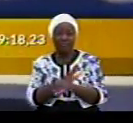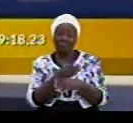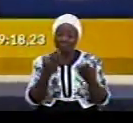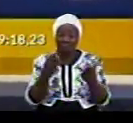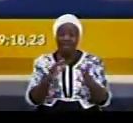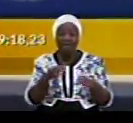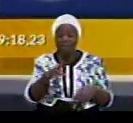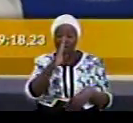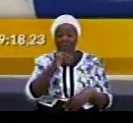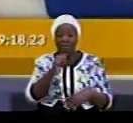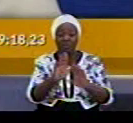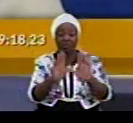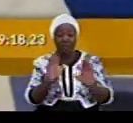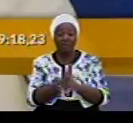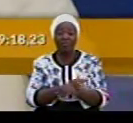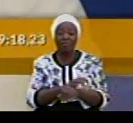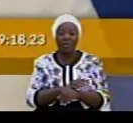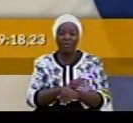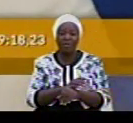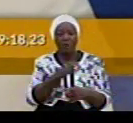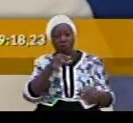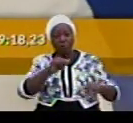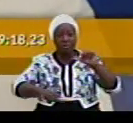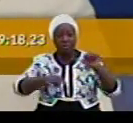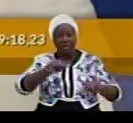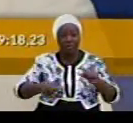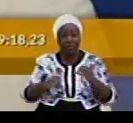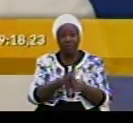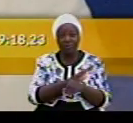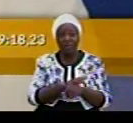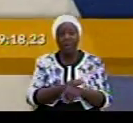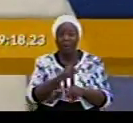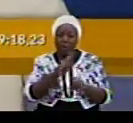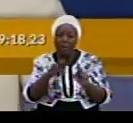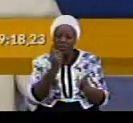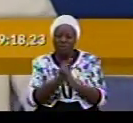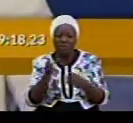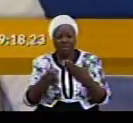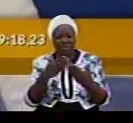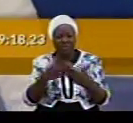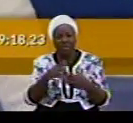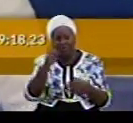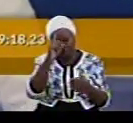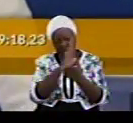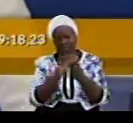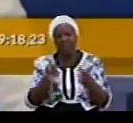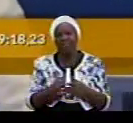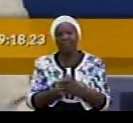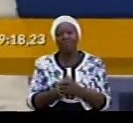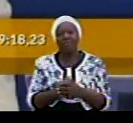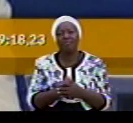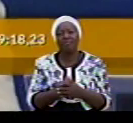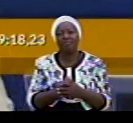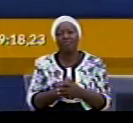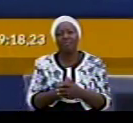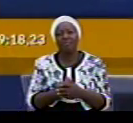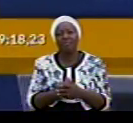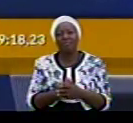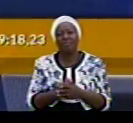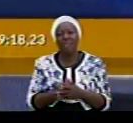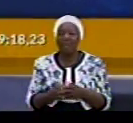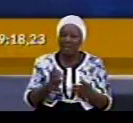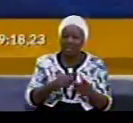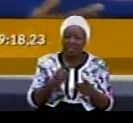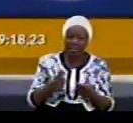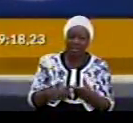man told Jesus, he said, if you can do anything, please help us. Sometimes the